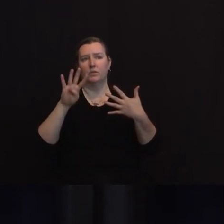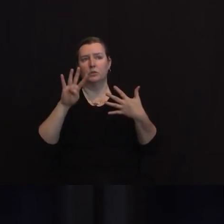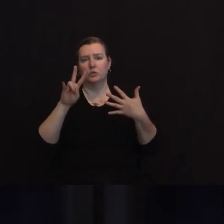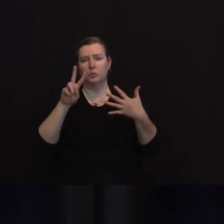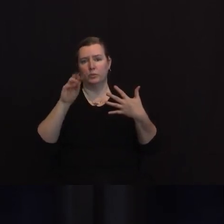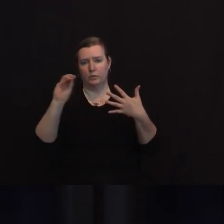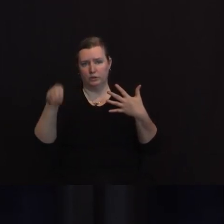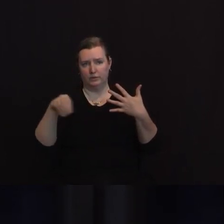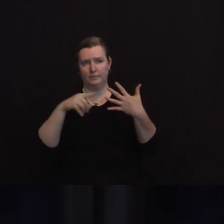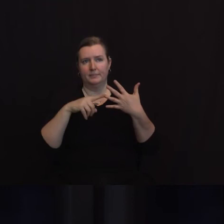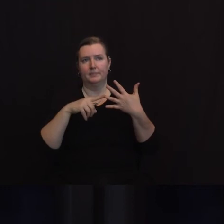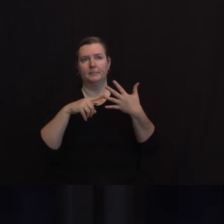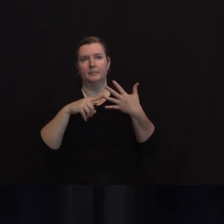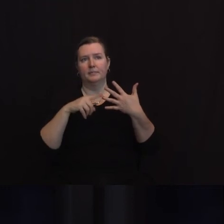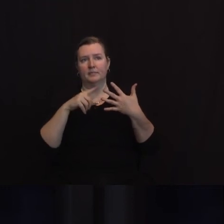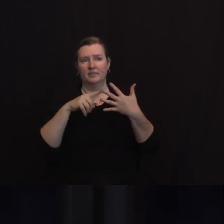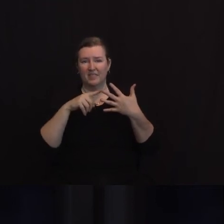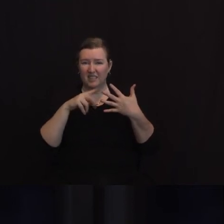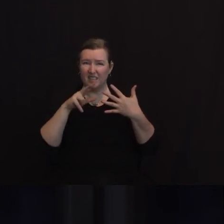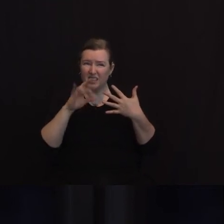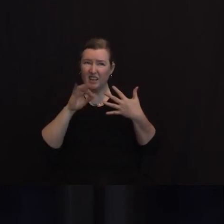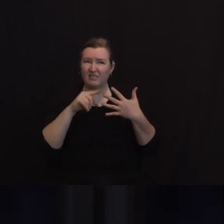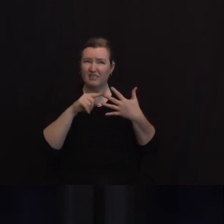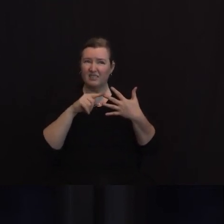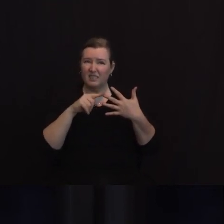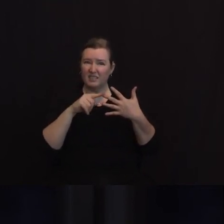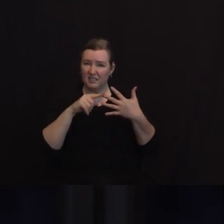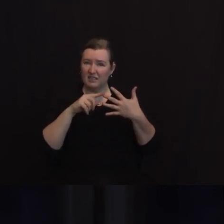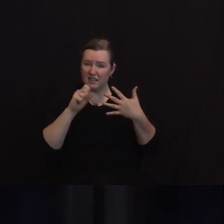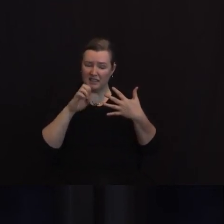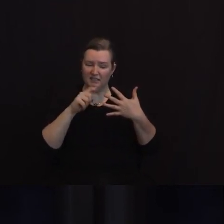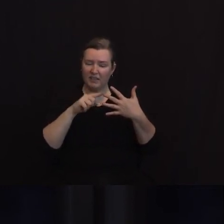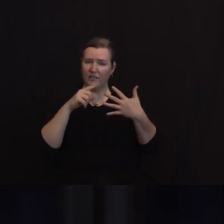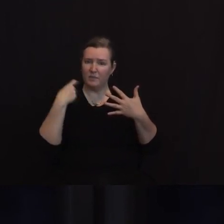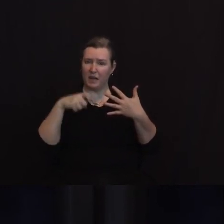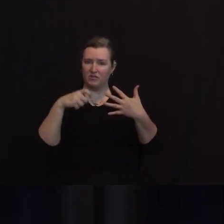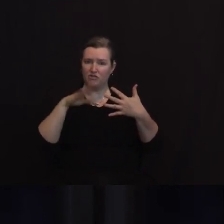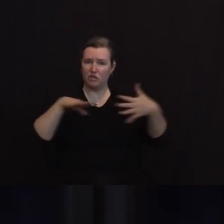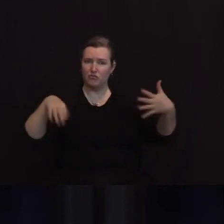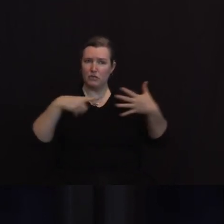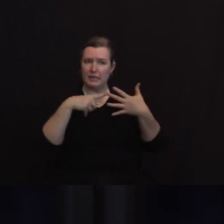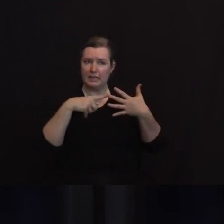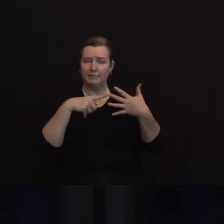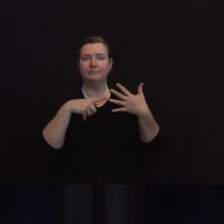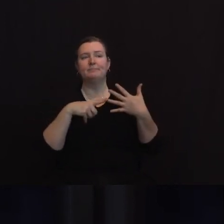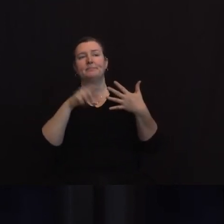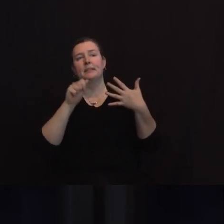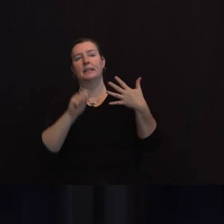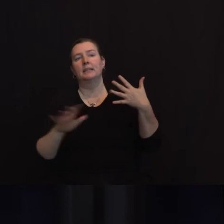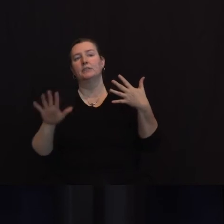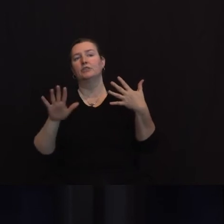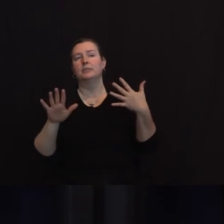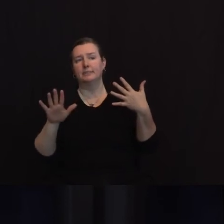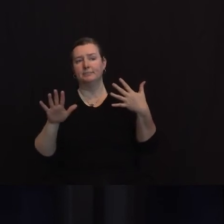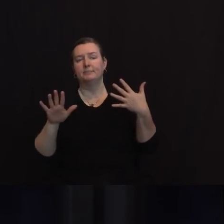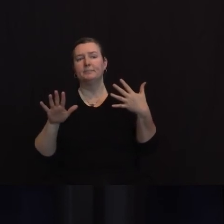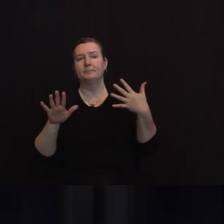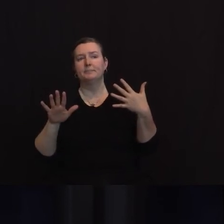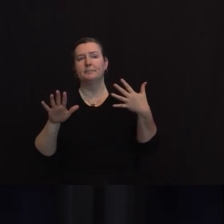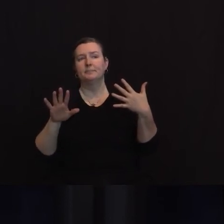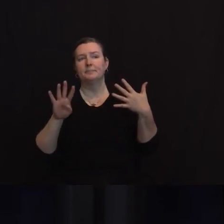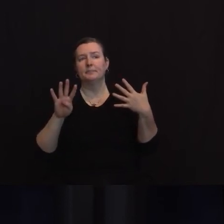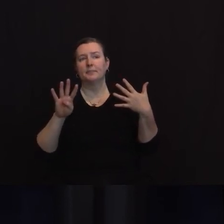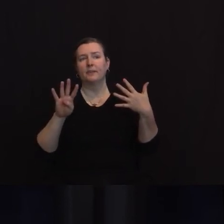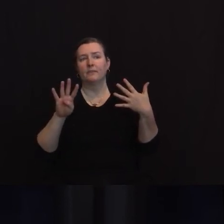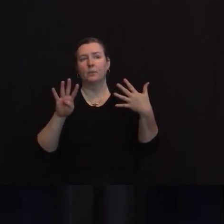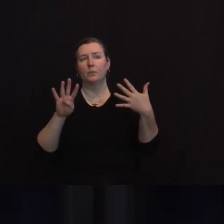39 of the cases are in Hispanic children. Asian, 4%, and other 8%.